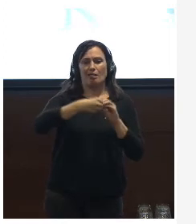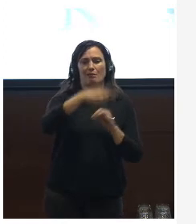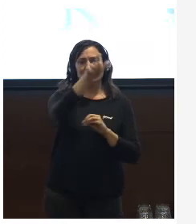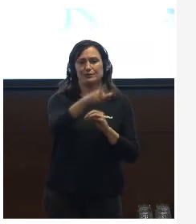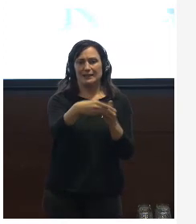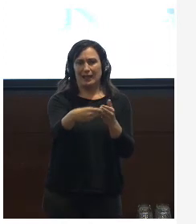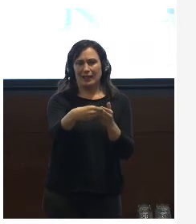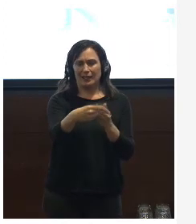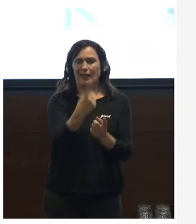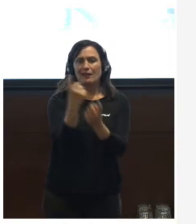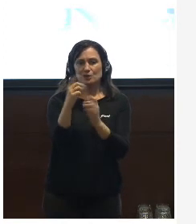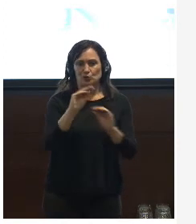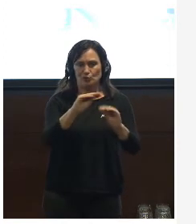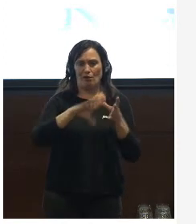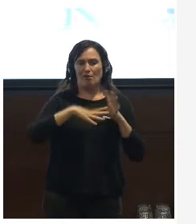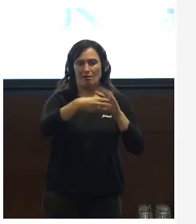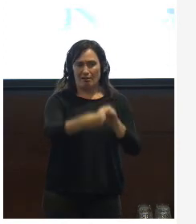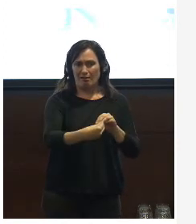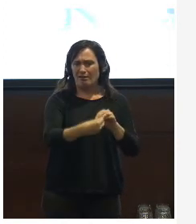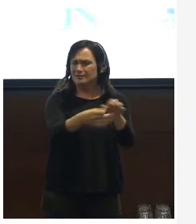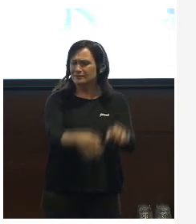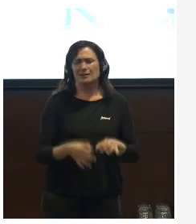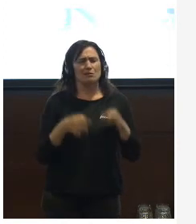and provide a holiday